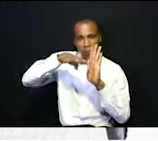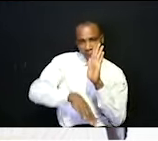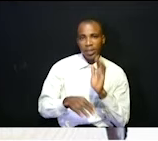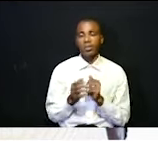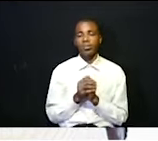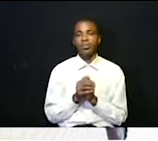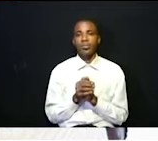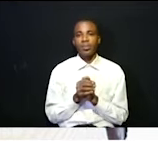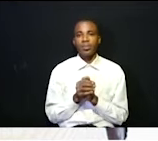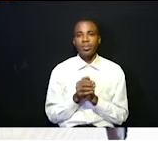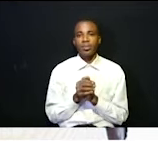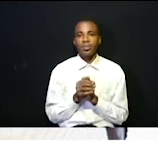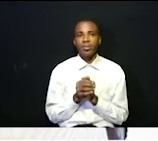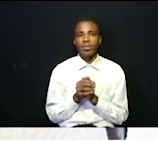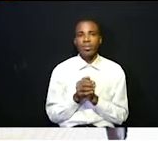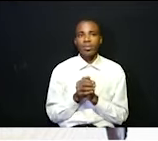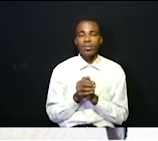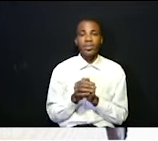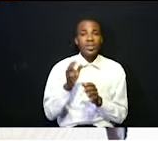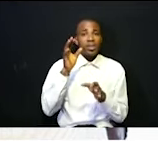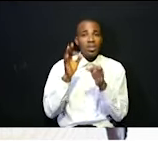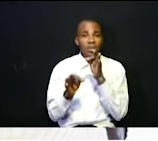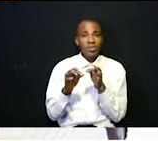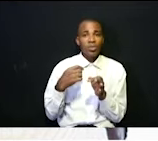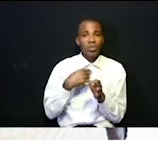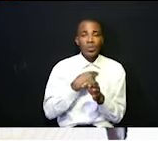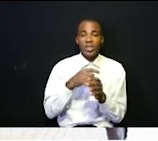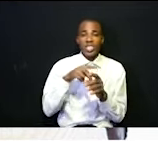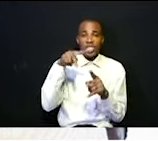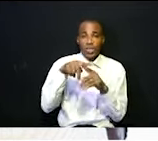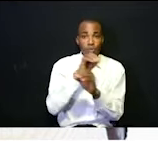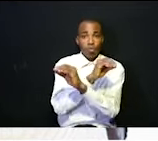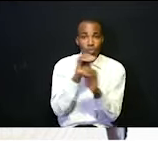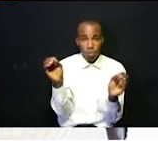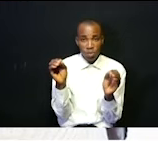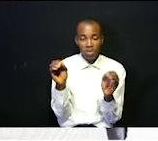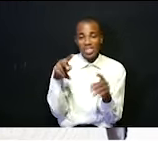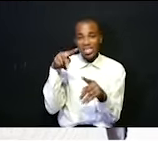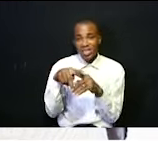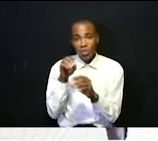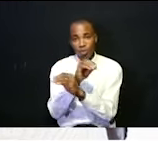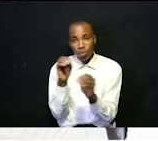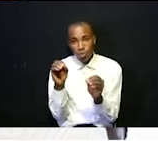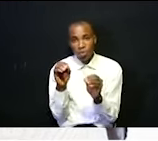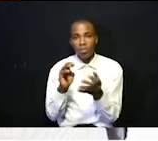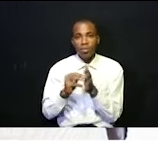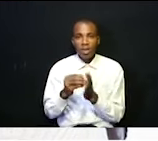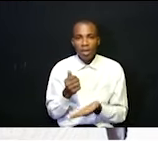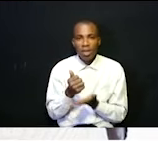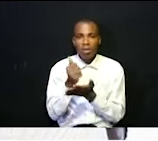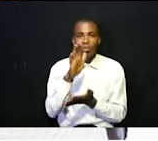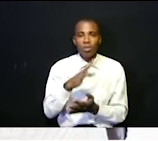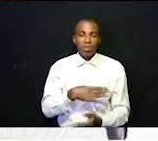ayonkofebi. Now spousal fidelity. Te ye di nukura ewa ya awari emu no. It's inexplicably linked to spiritual